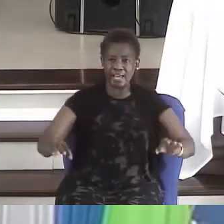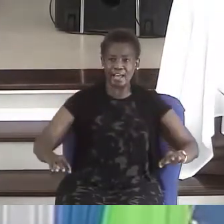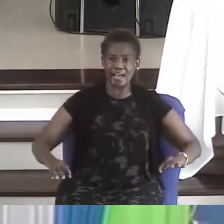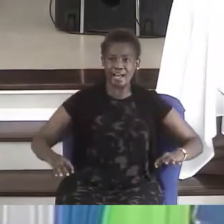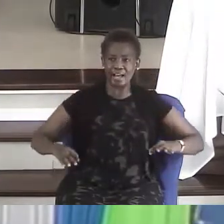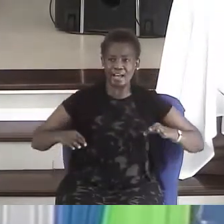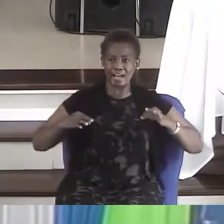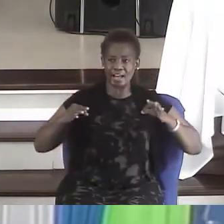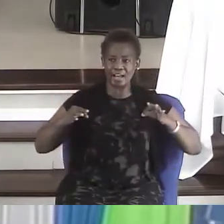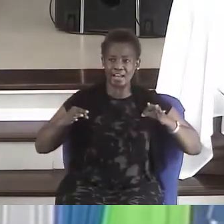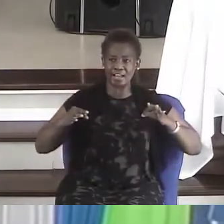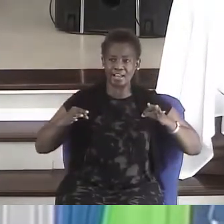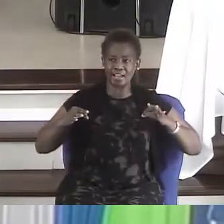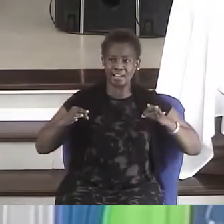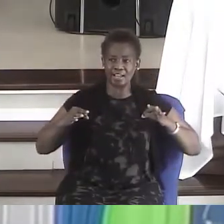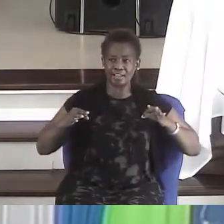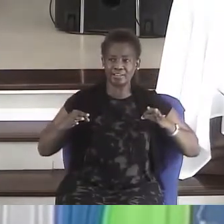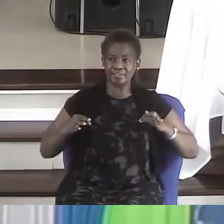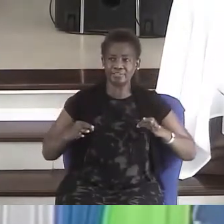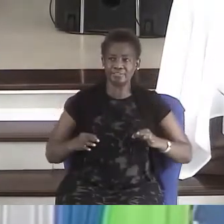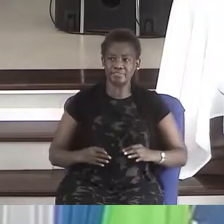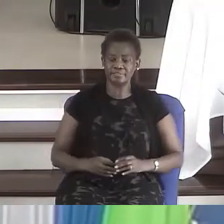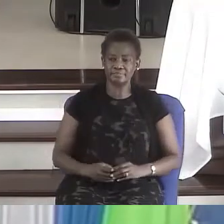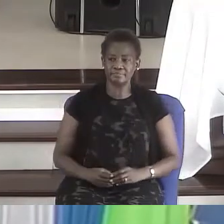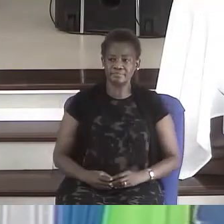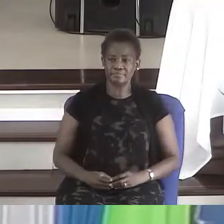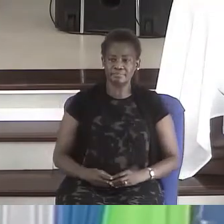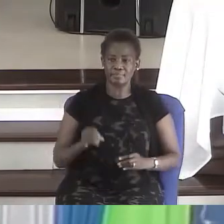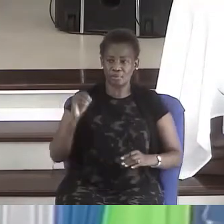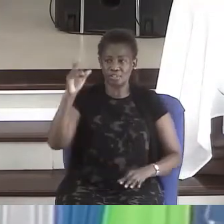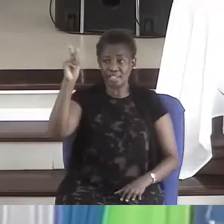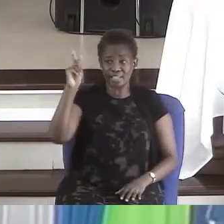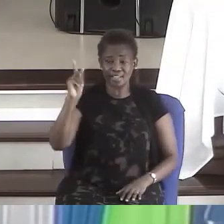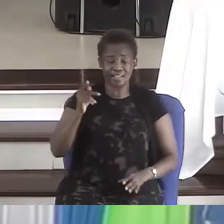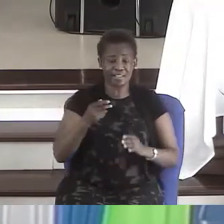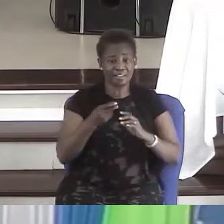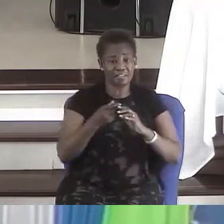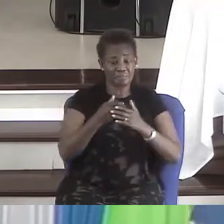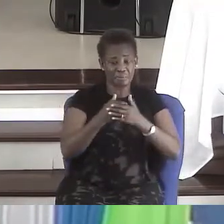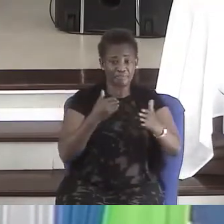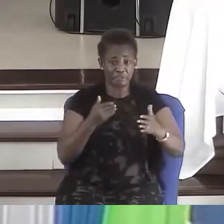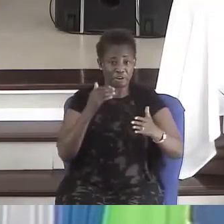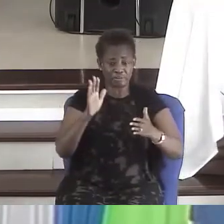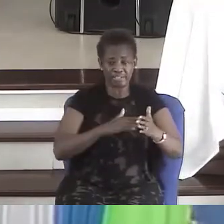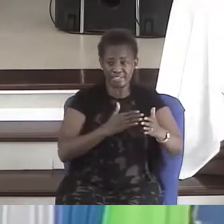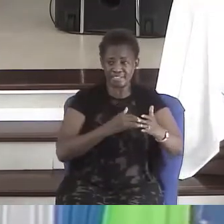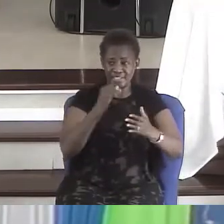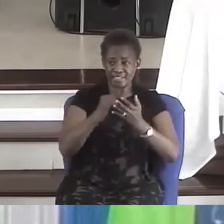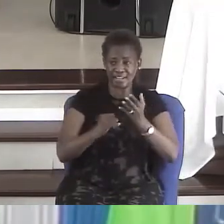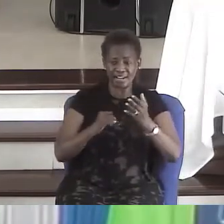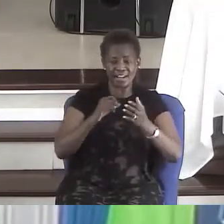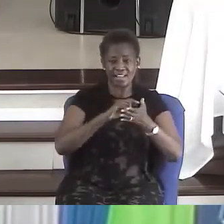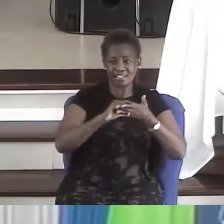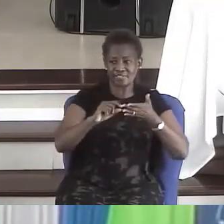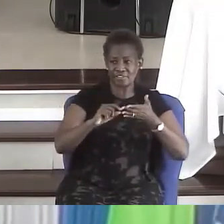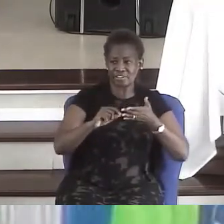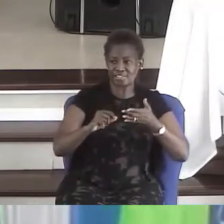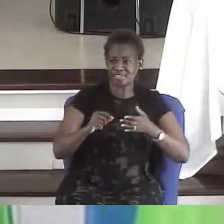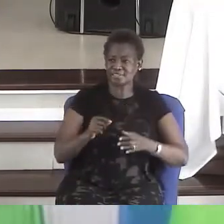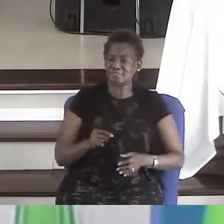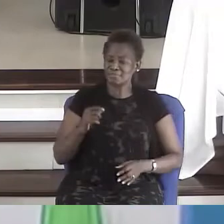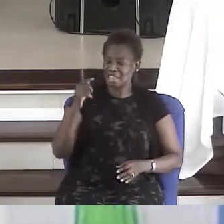Before we go to the final stanza, and I tried to take good